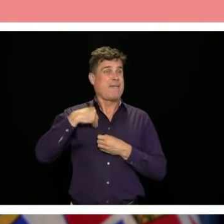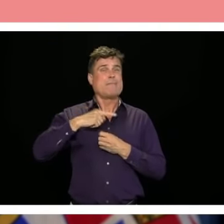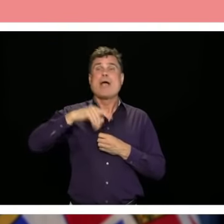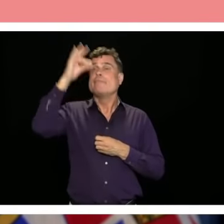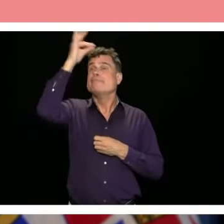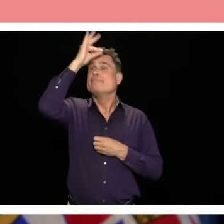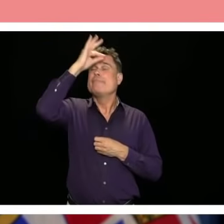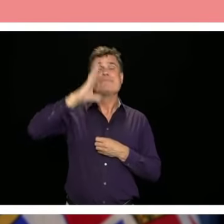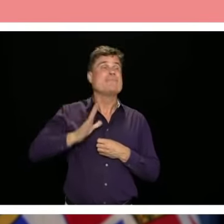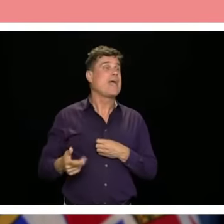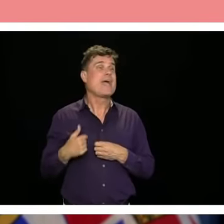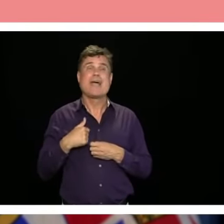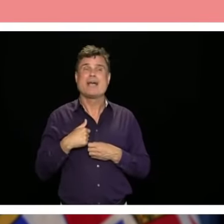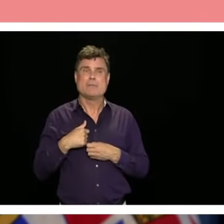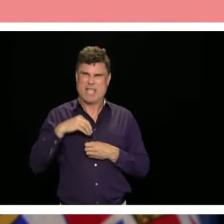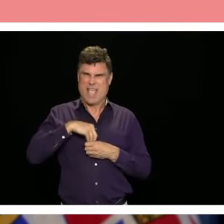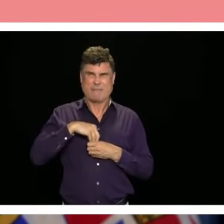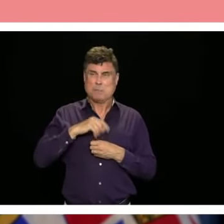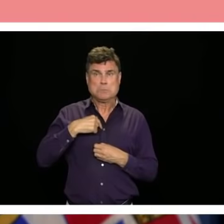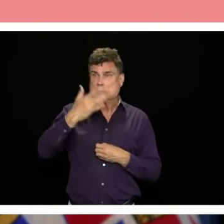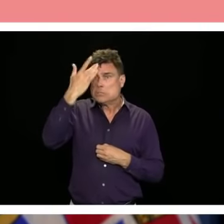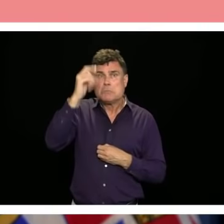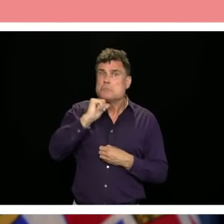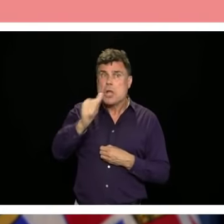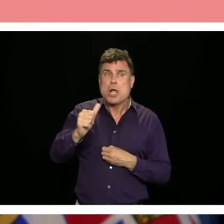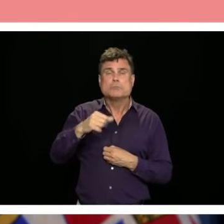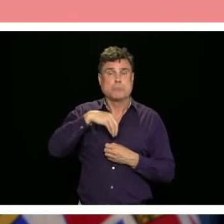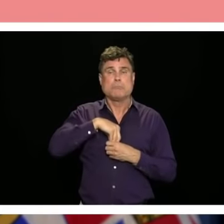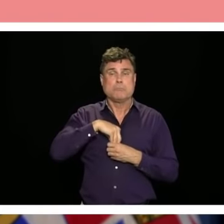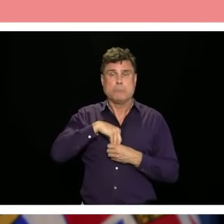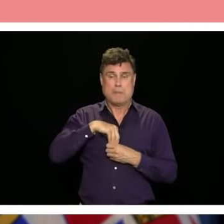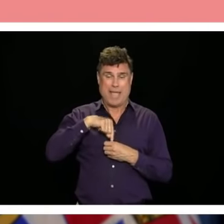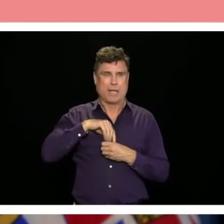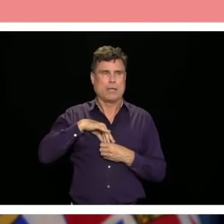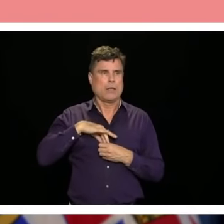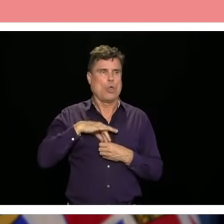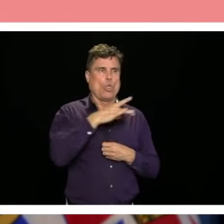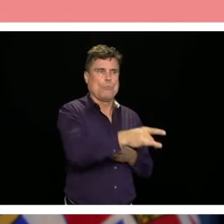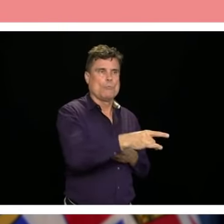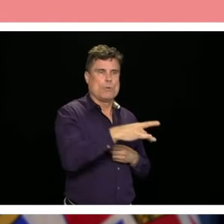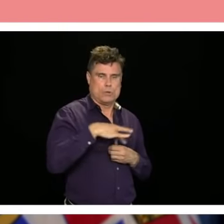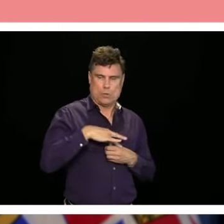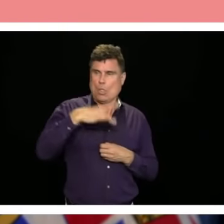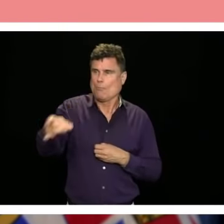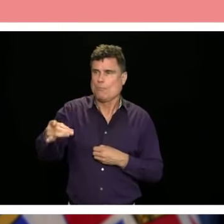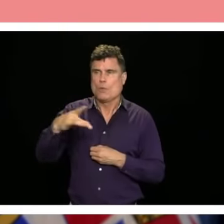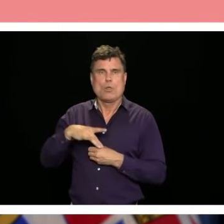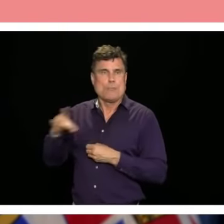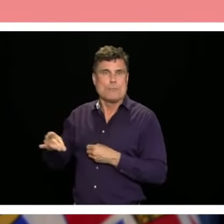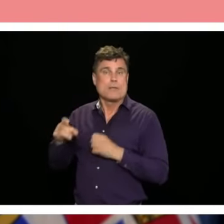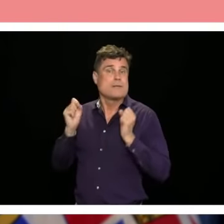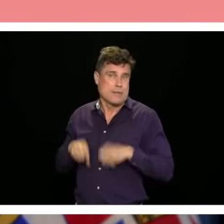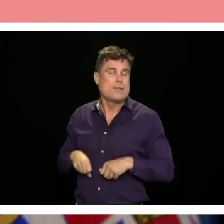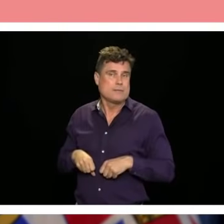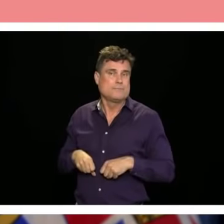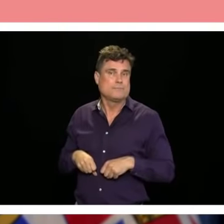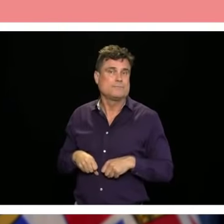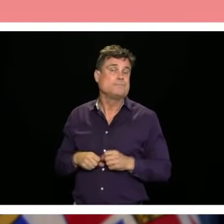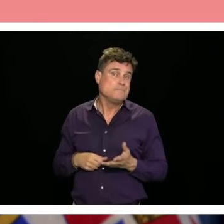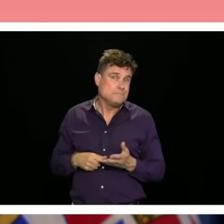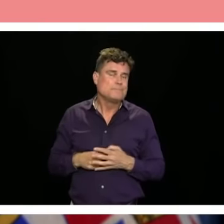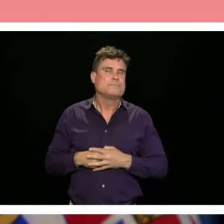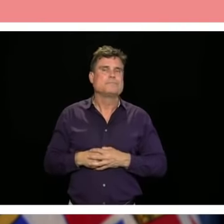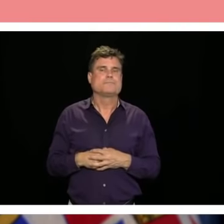wasn't just Washington, it was other parts of the U.S. as well, it became much more challenging to find people. And we know that